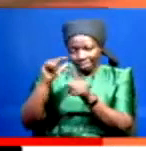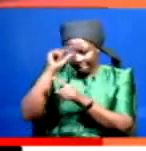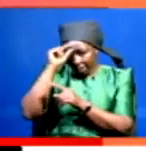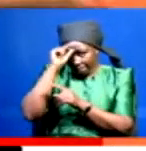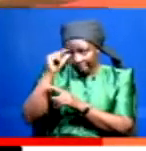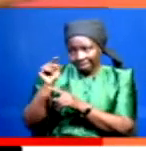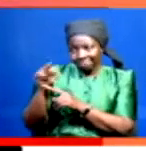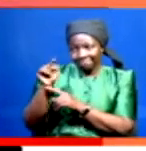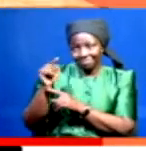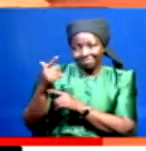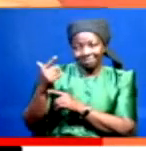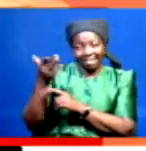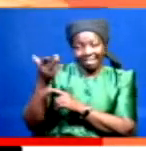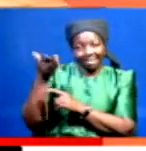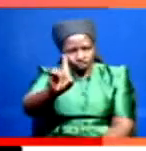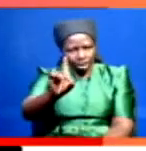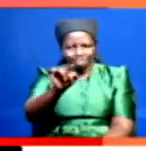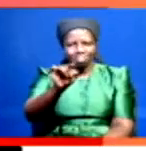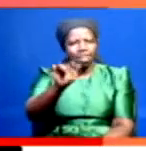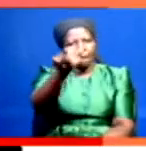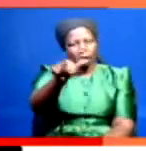government exists to do, to protect its citizens.